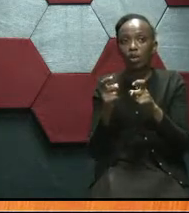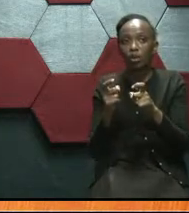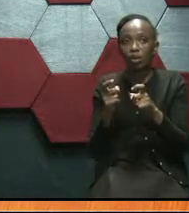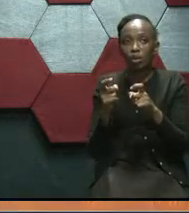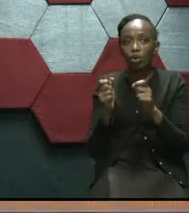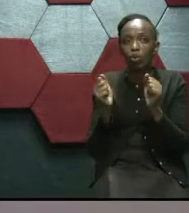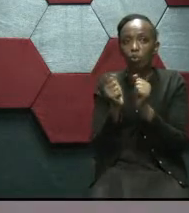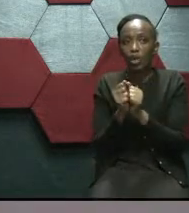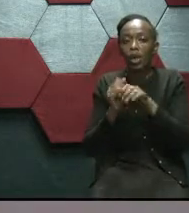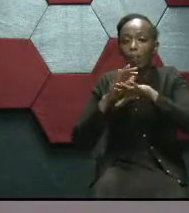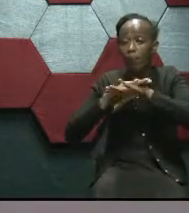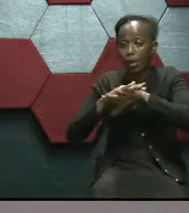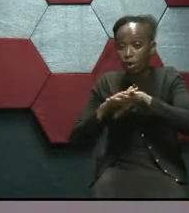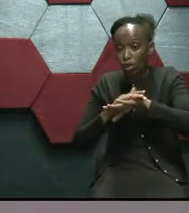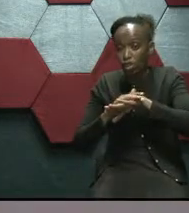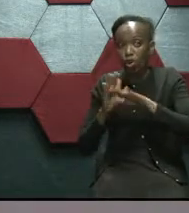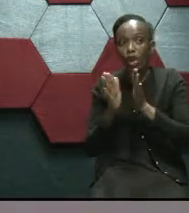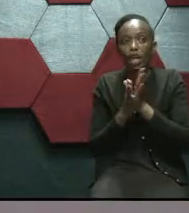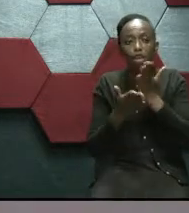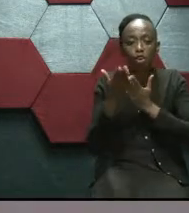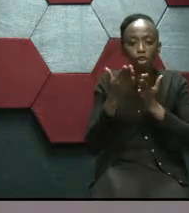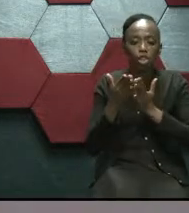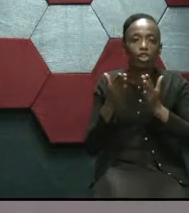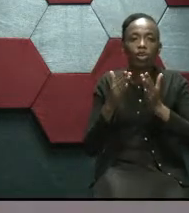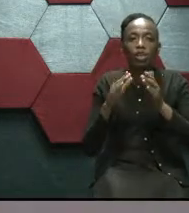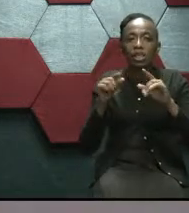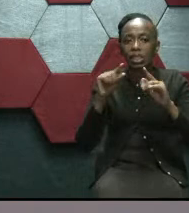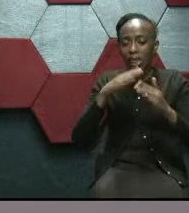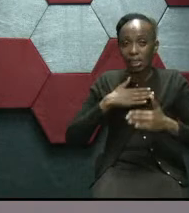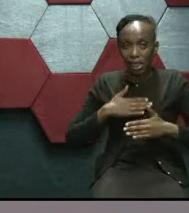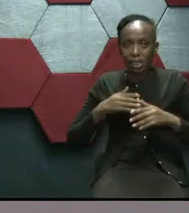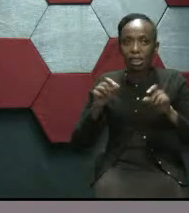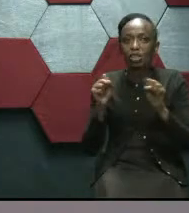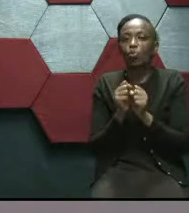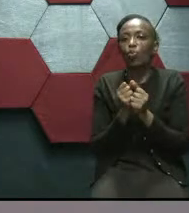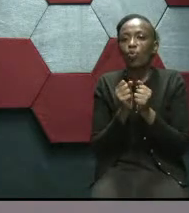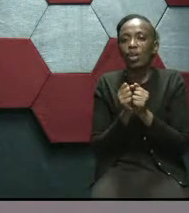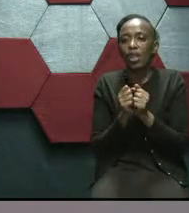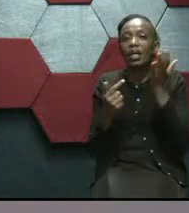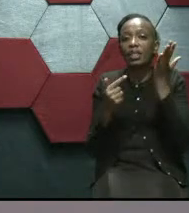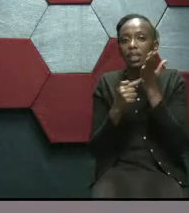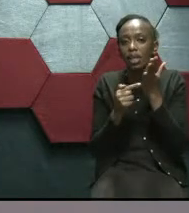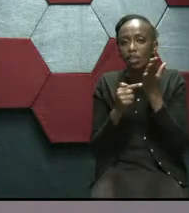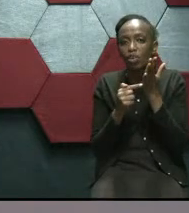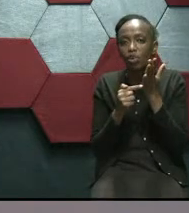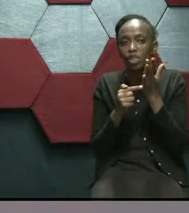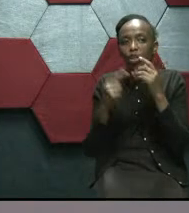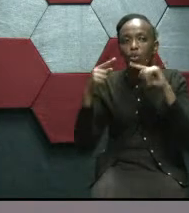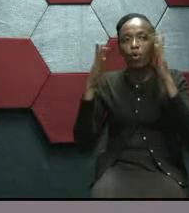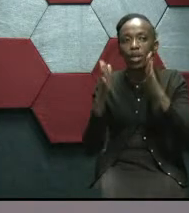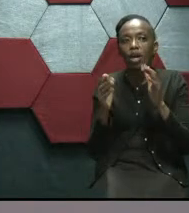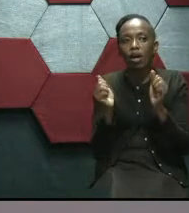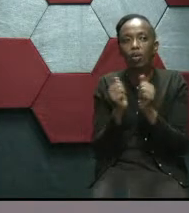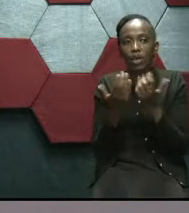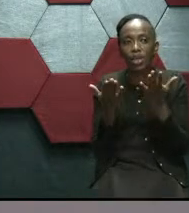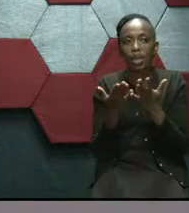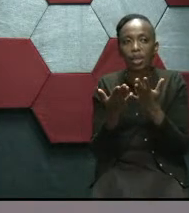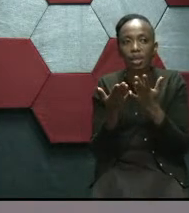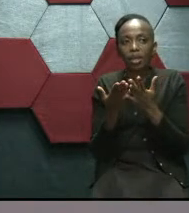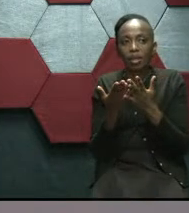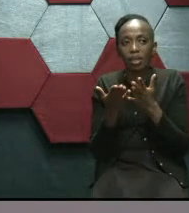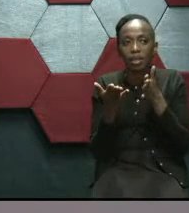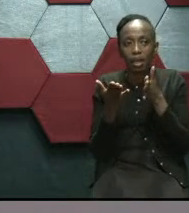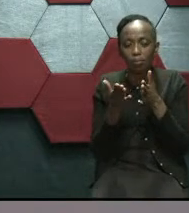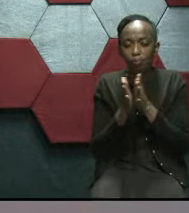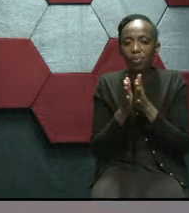the Biological and Ecological Sciences first winner, with the Technology winner, with the, oh, I'll come to this one in a